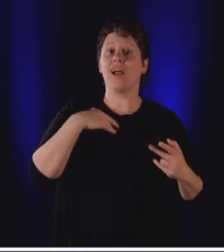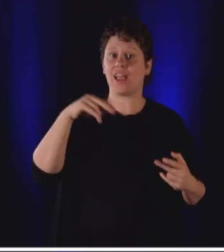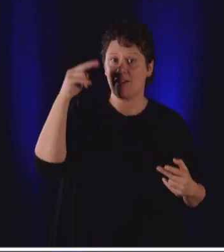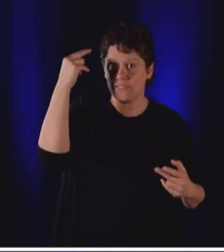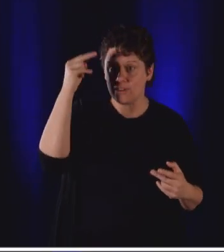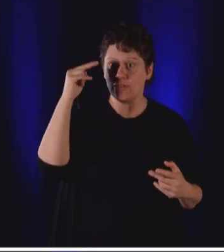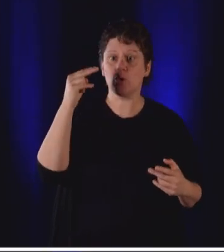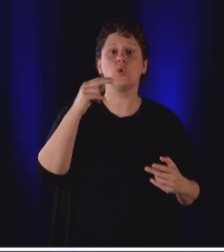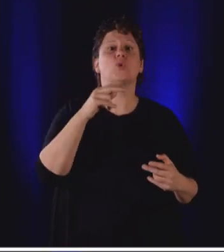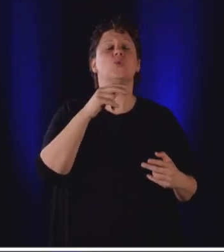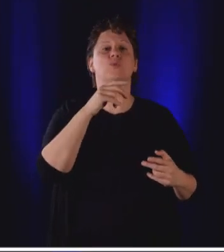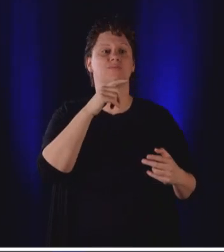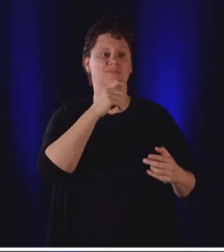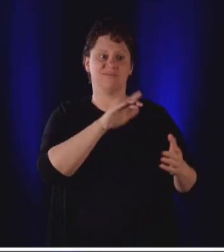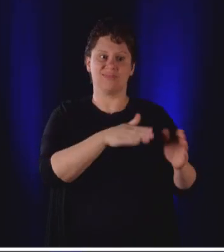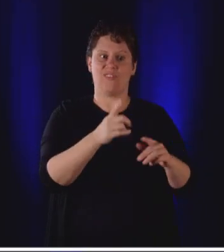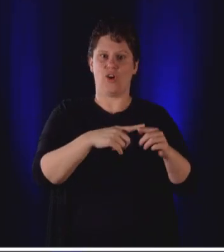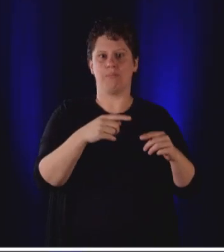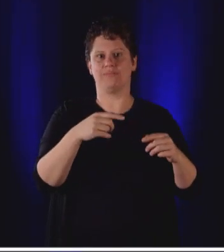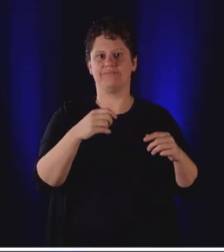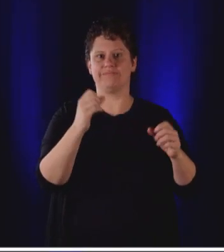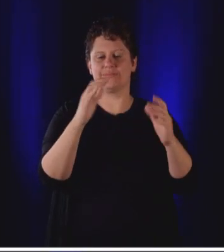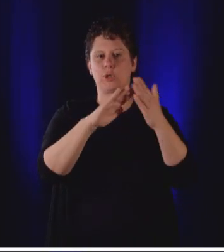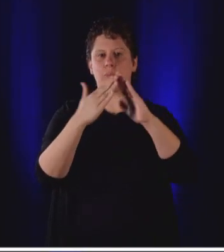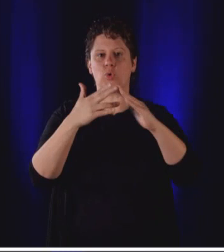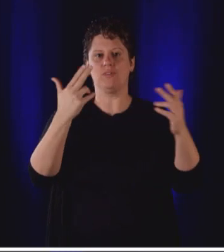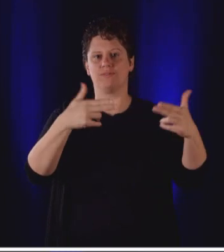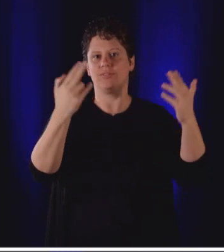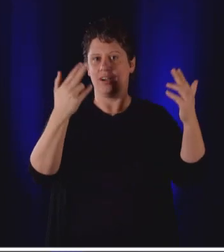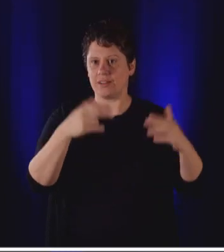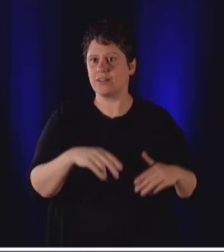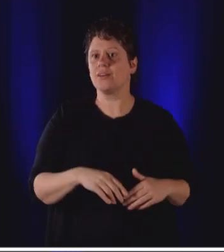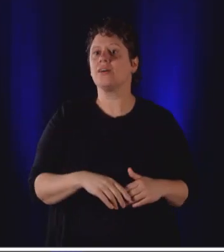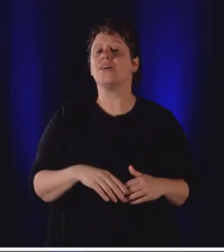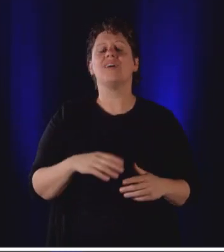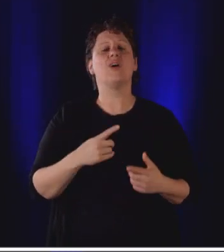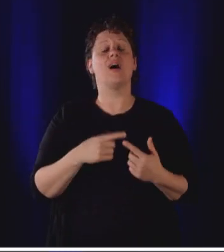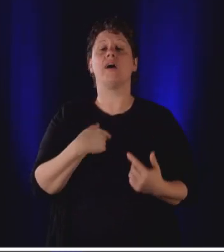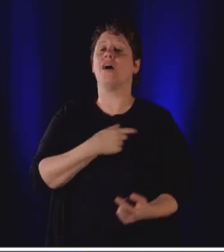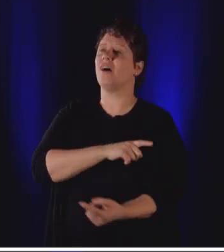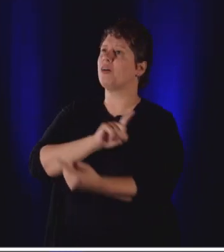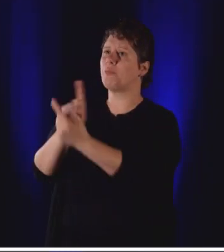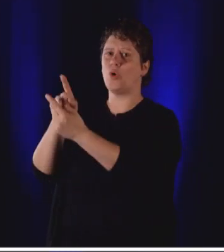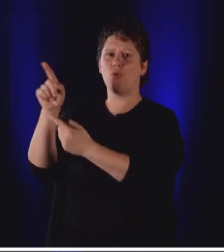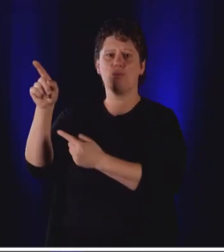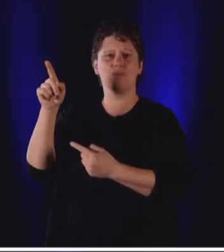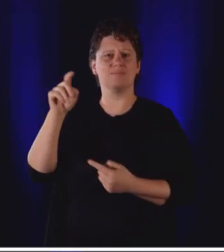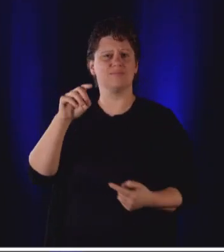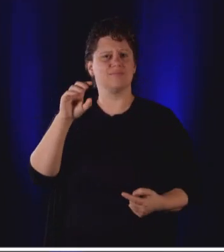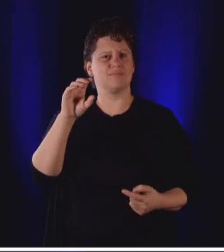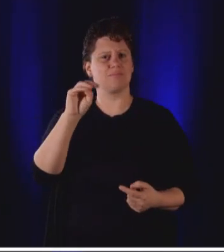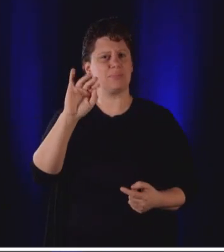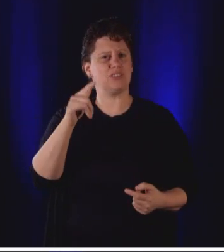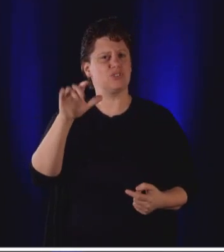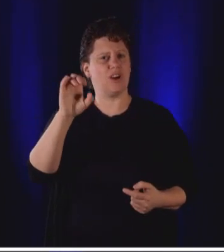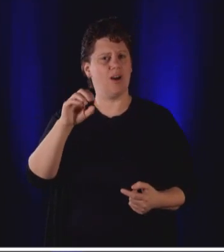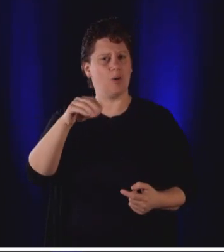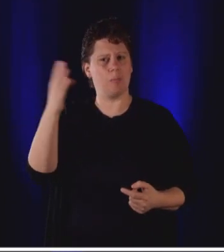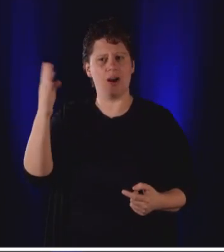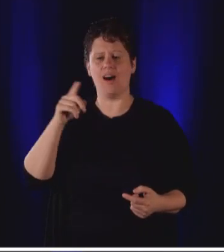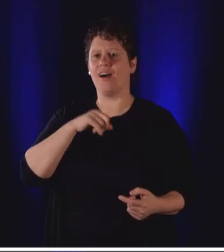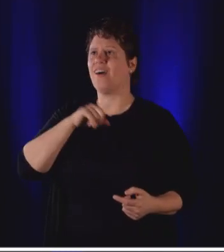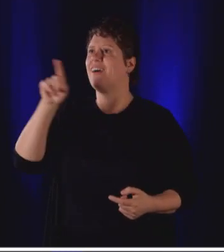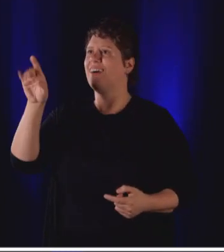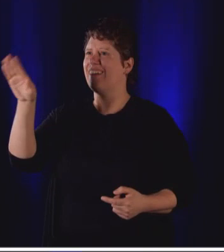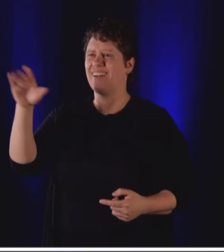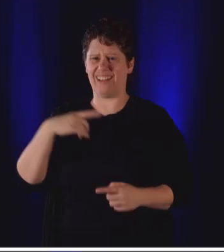When I asked Michelle Obama, you know, I didn't want to go back to my community and not have what I thought that I came for, which was